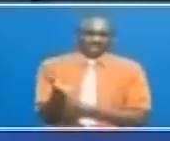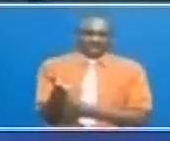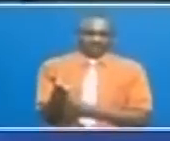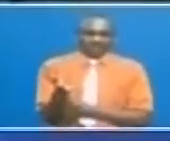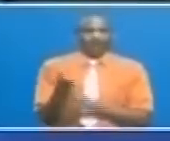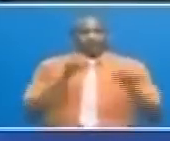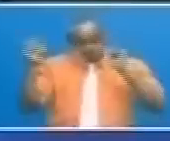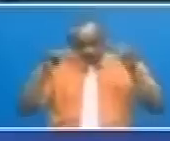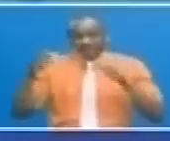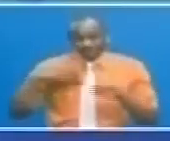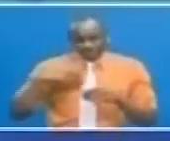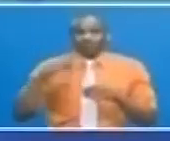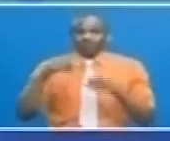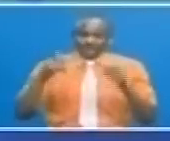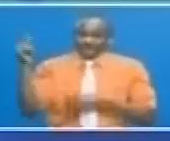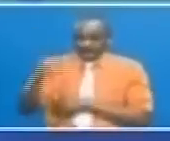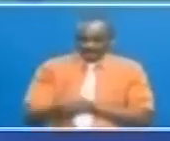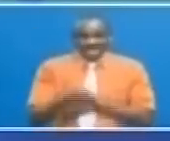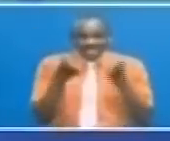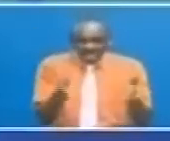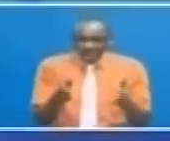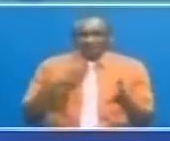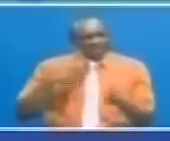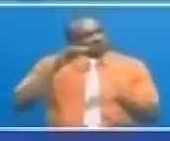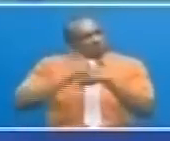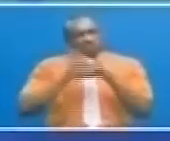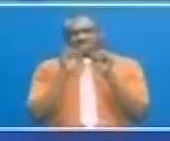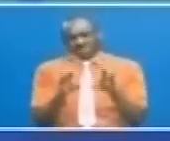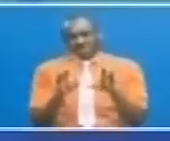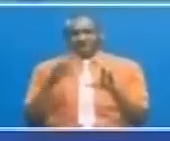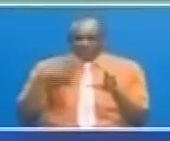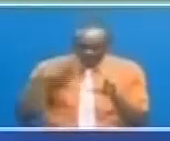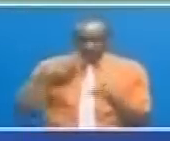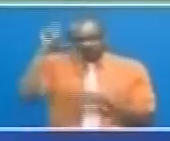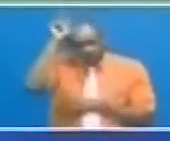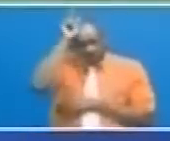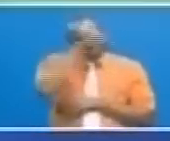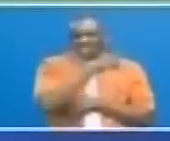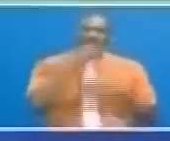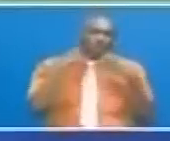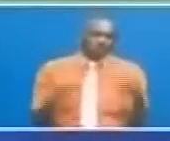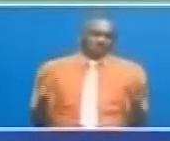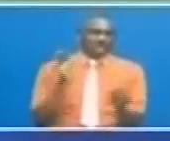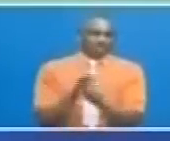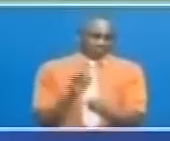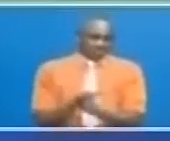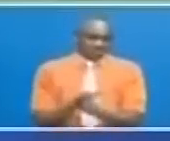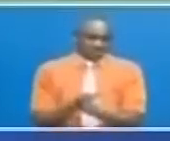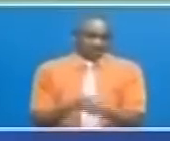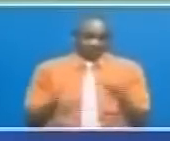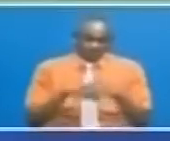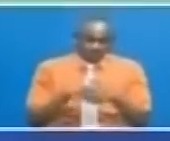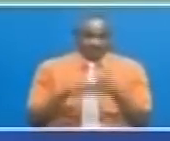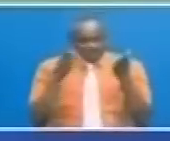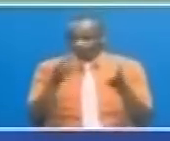foreign players. The growth of the sport has however not been impressive, with grassroots football being eliminated from the big picture. This however